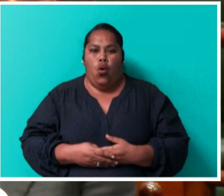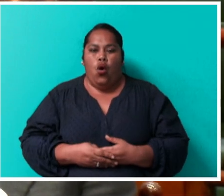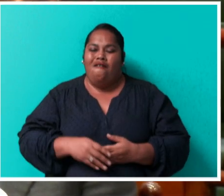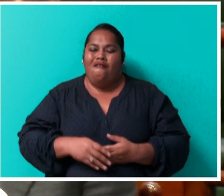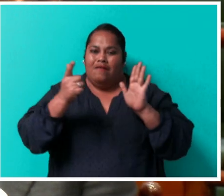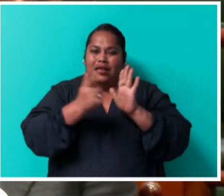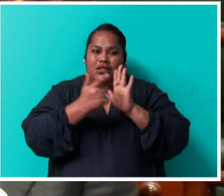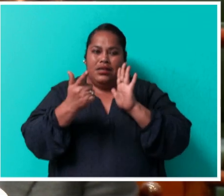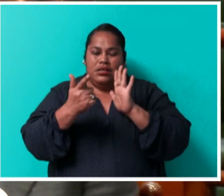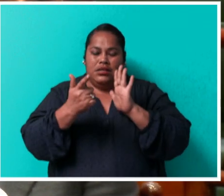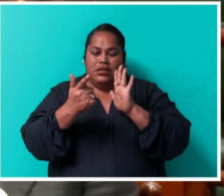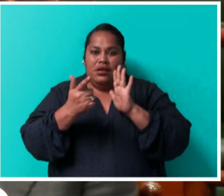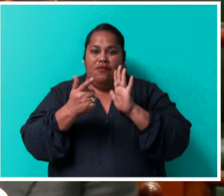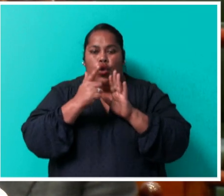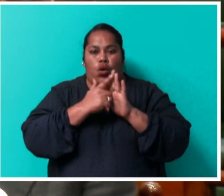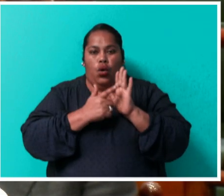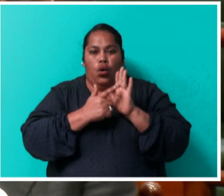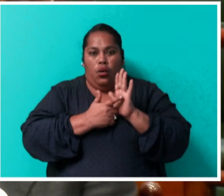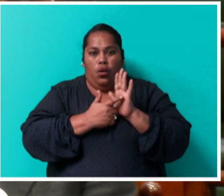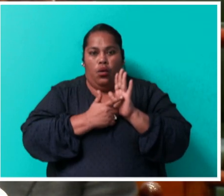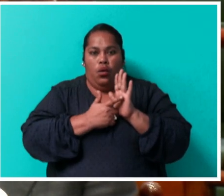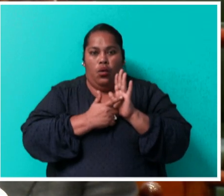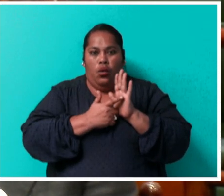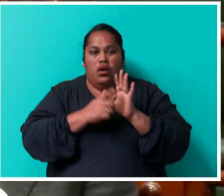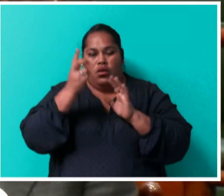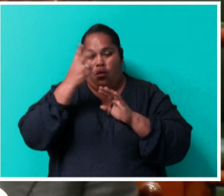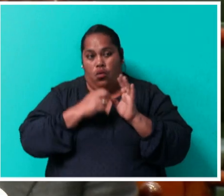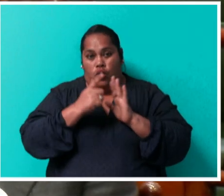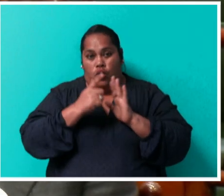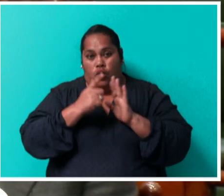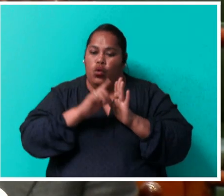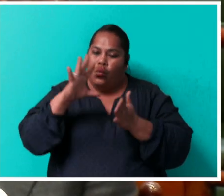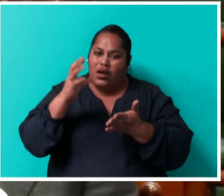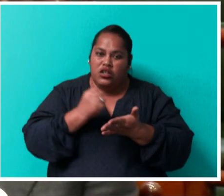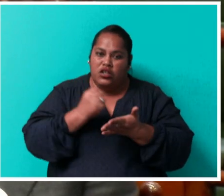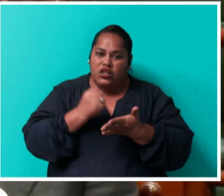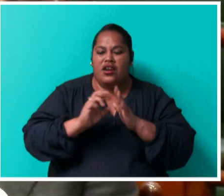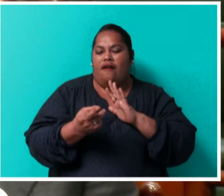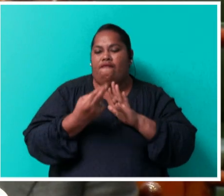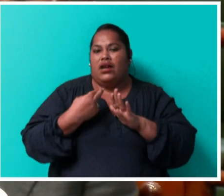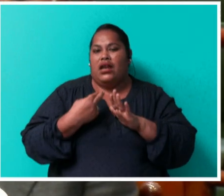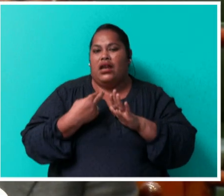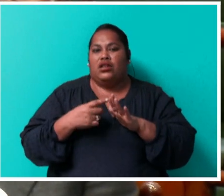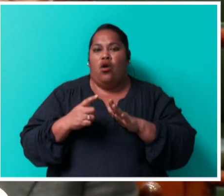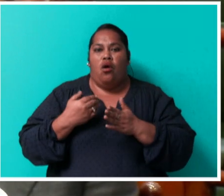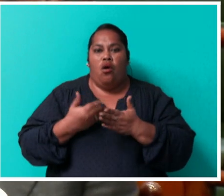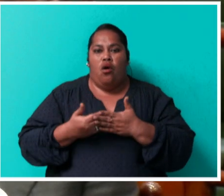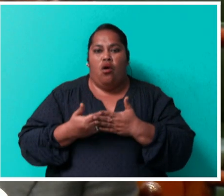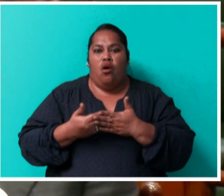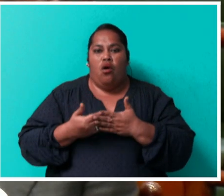legislative laws, these are the old laws, to ensure it reflects contemporary standards